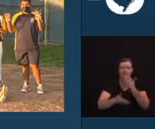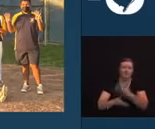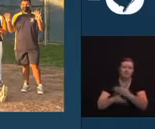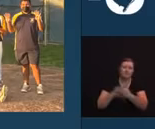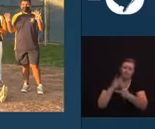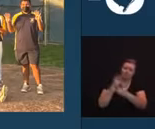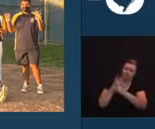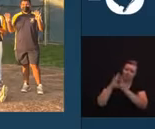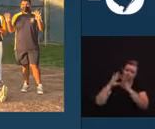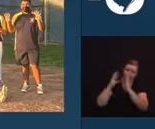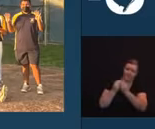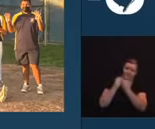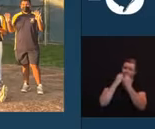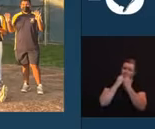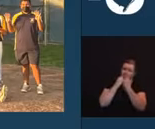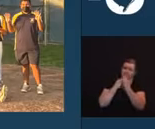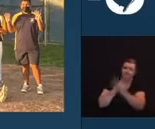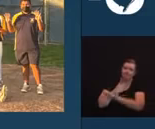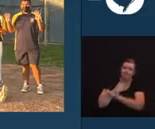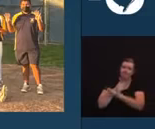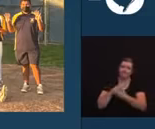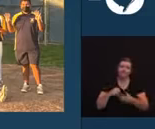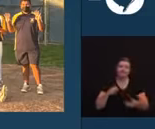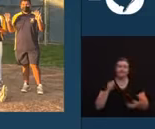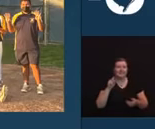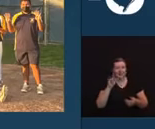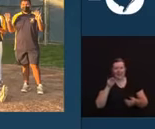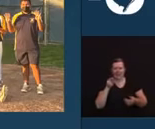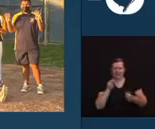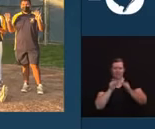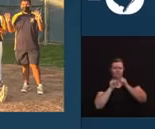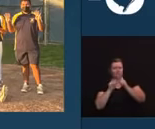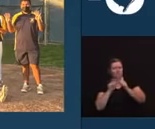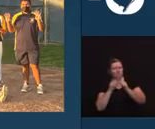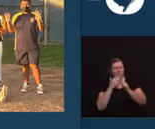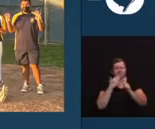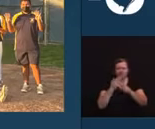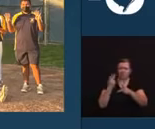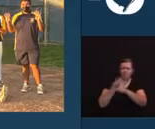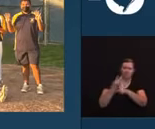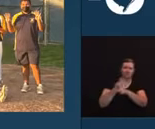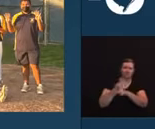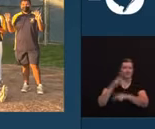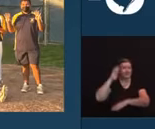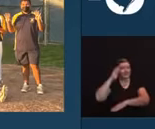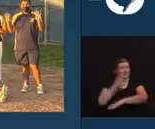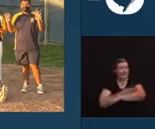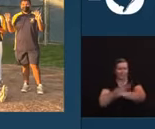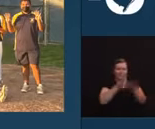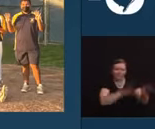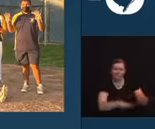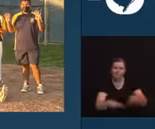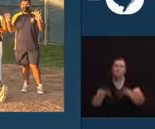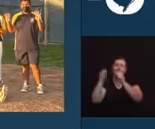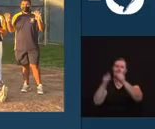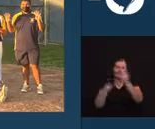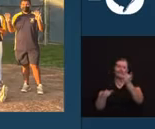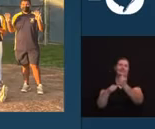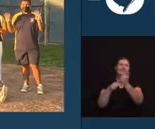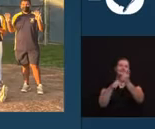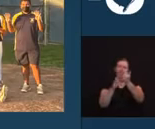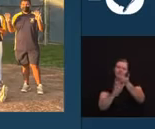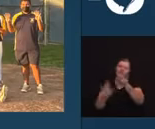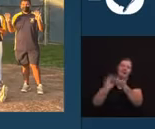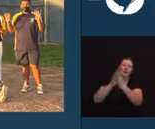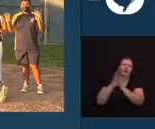the Stallions, by the way, are going to remain in good hands as Brandon, his son Brandon, now serves as their assistant head coach. So